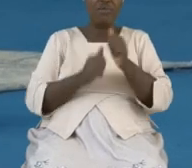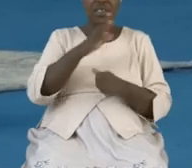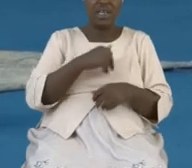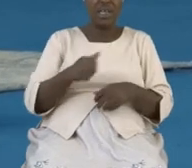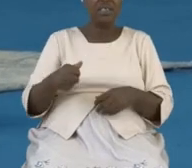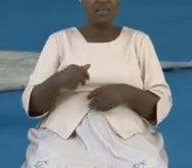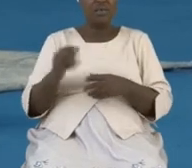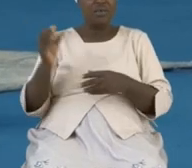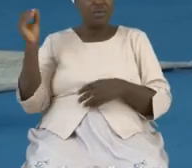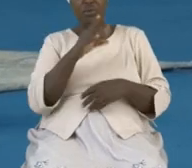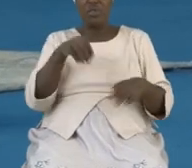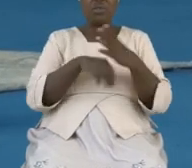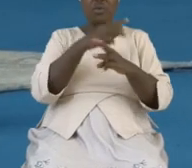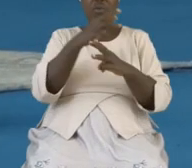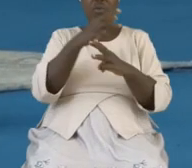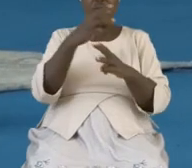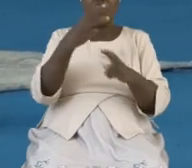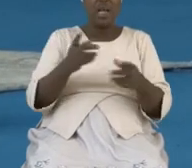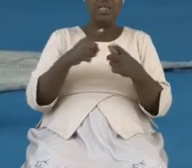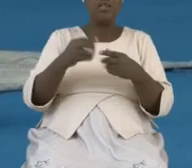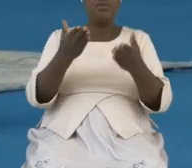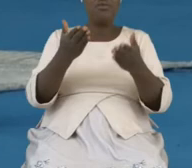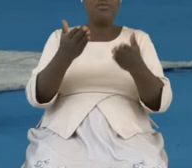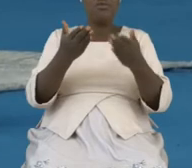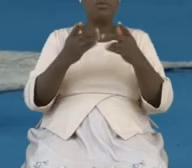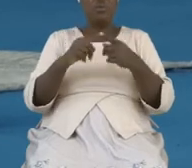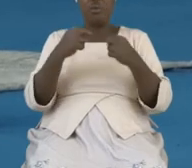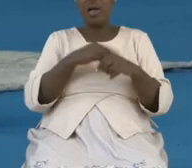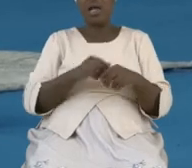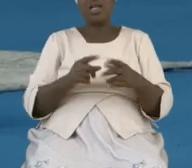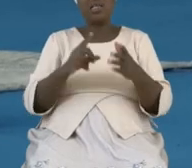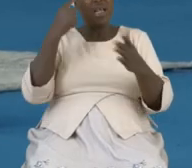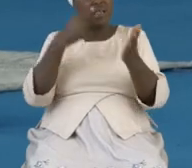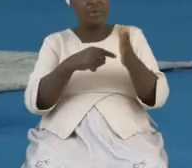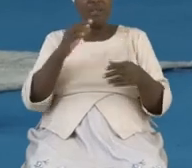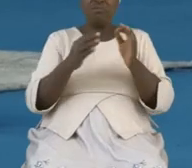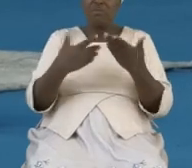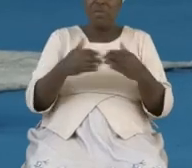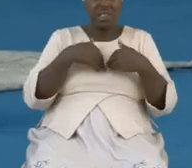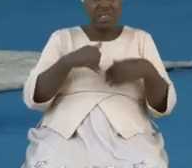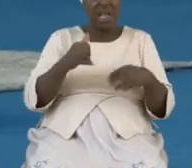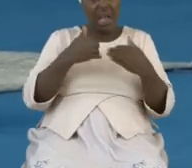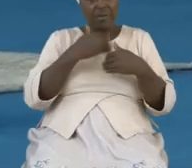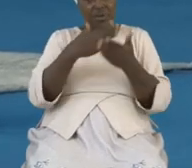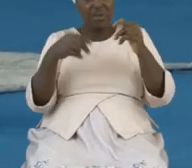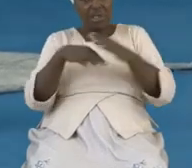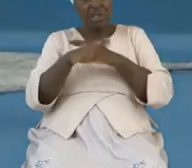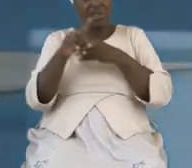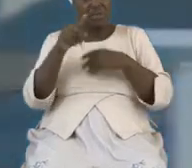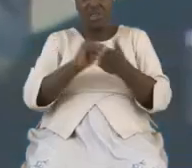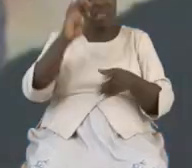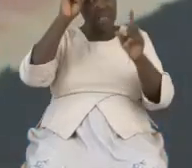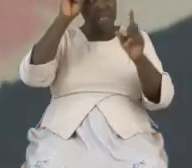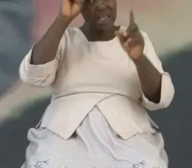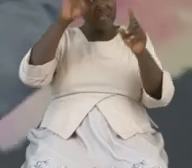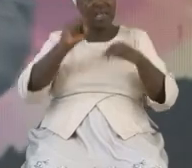world. He wants to come and check up whether he still deposits something in you that he can use and tie a rope there and